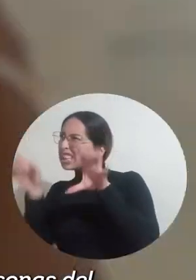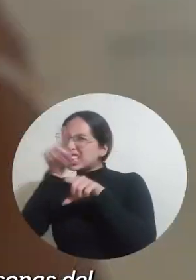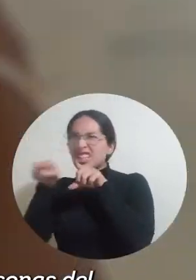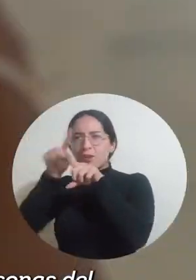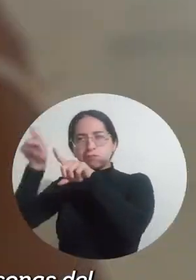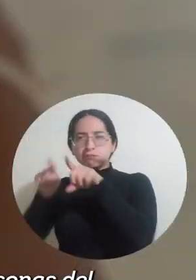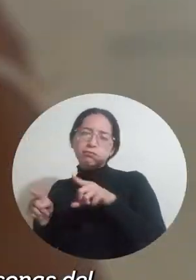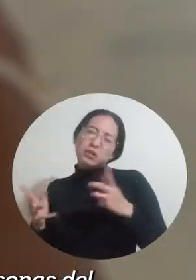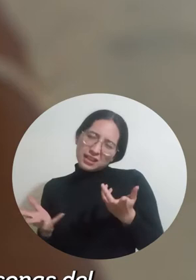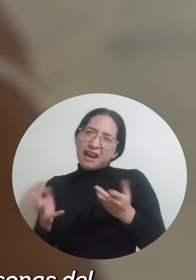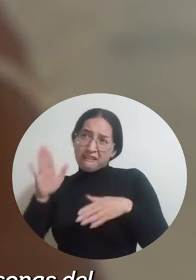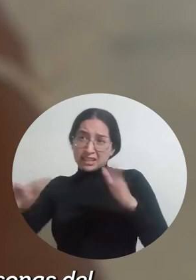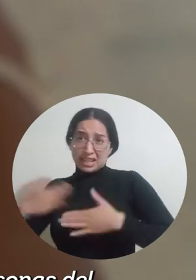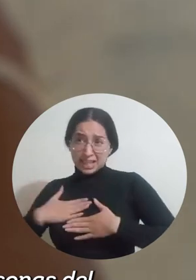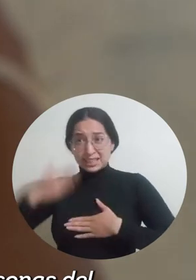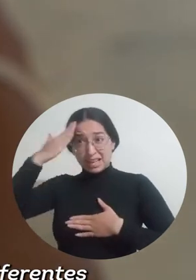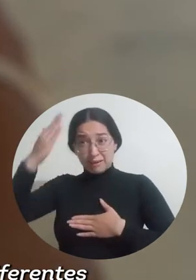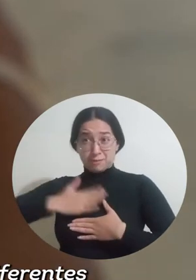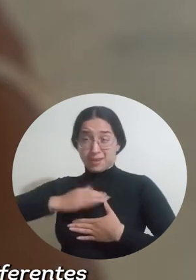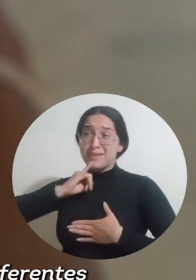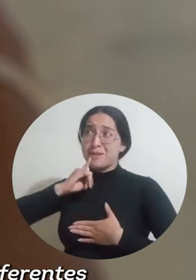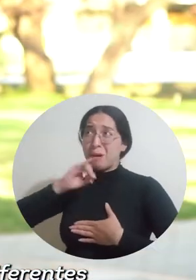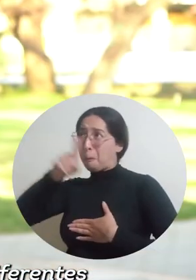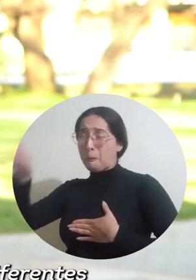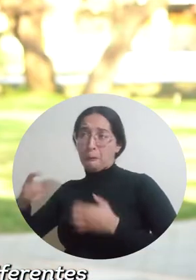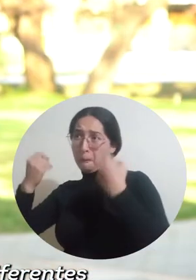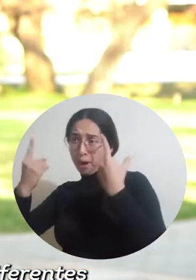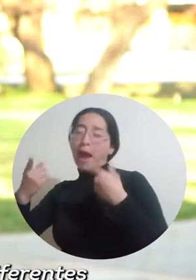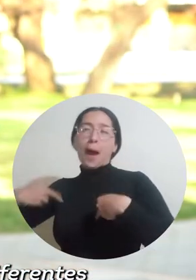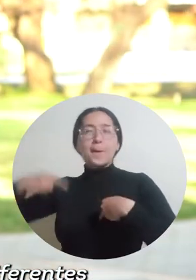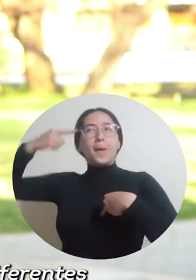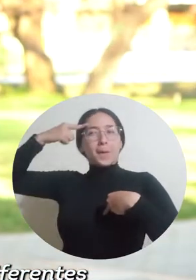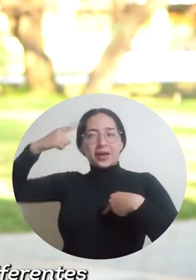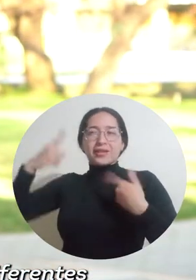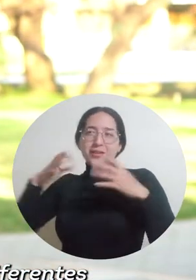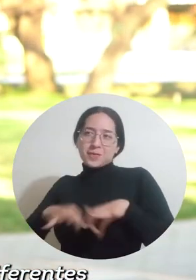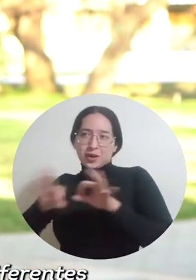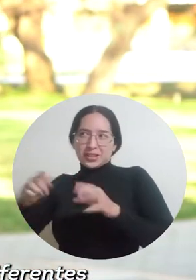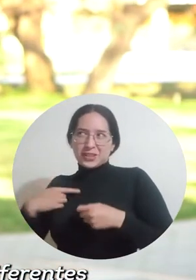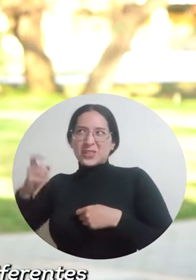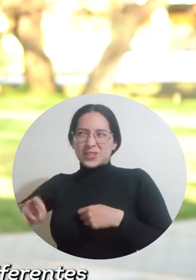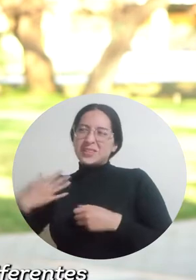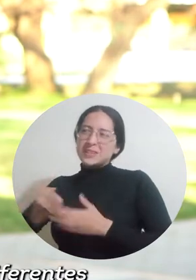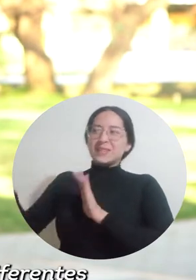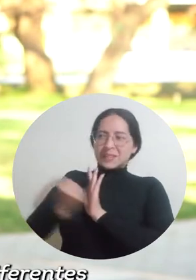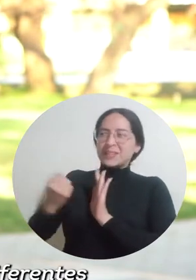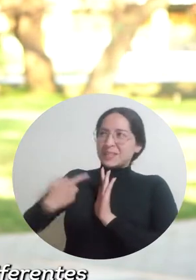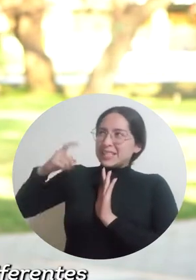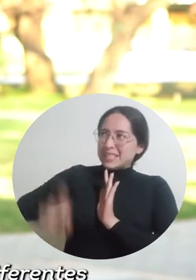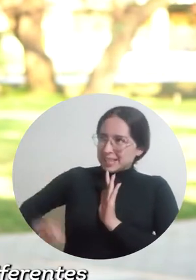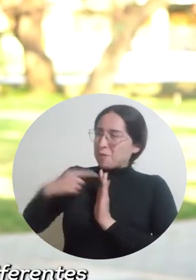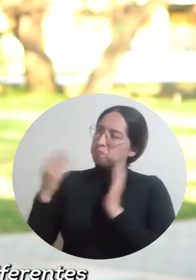different country don't know my language, and I think that it's an obligation to